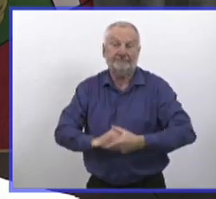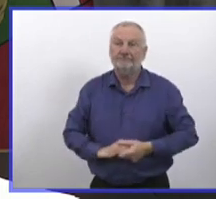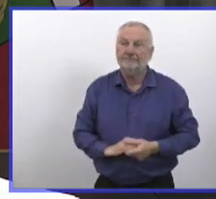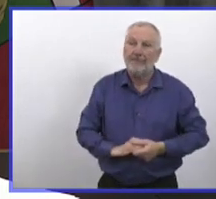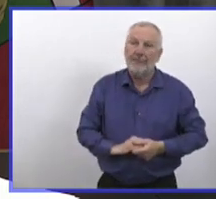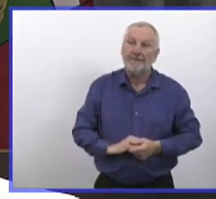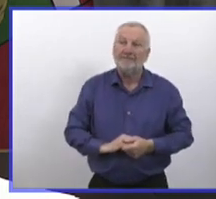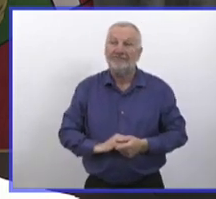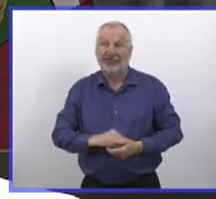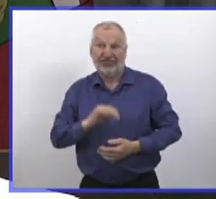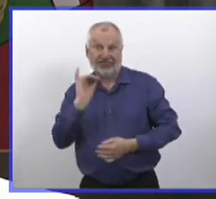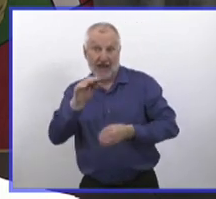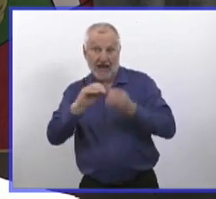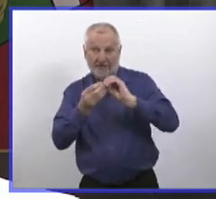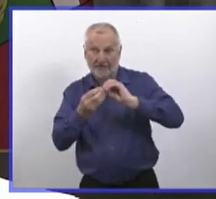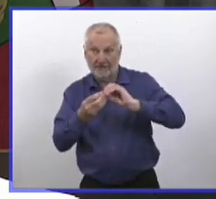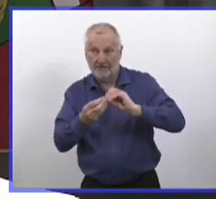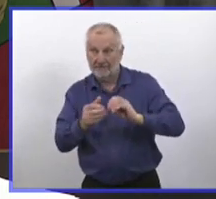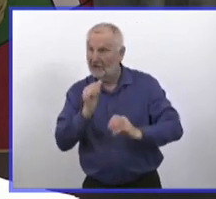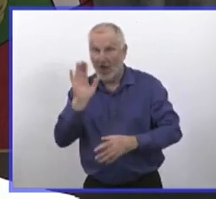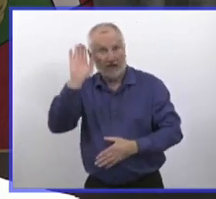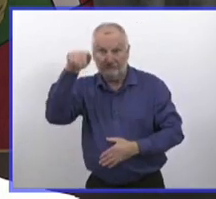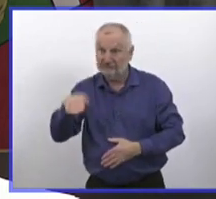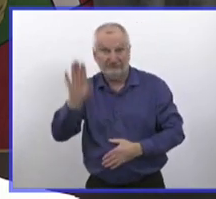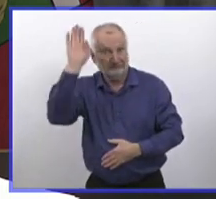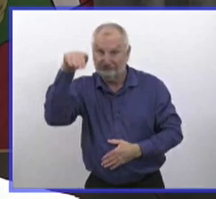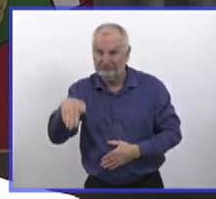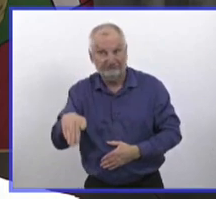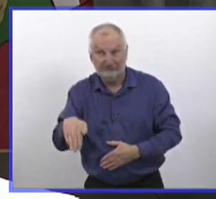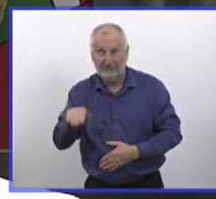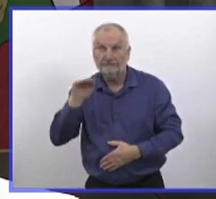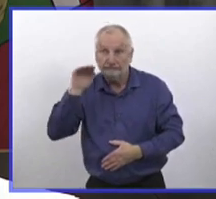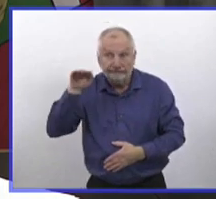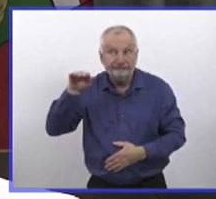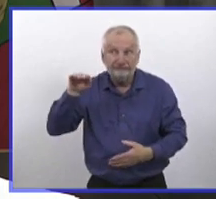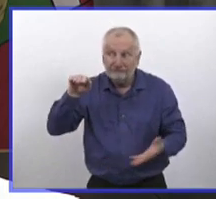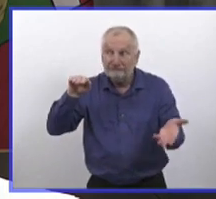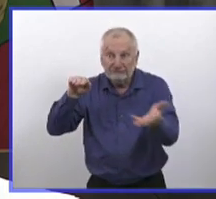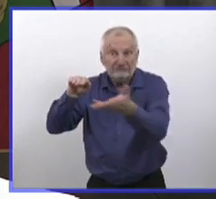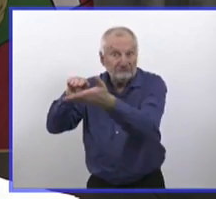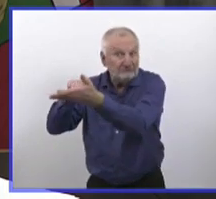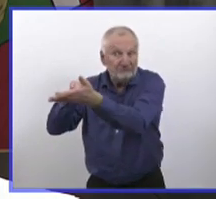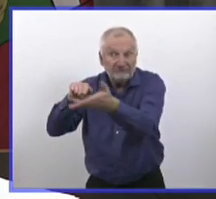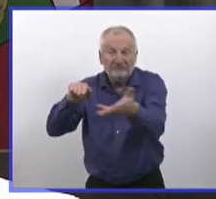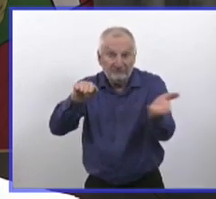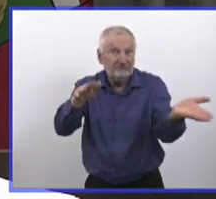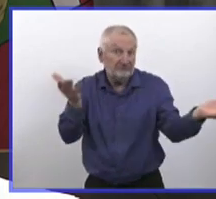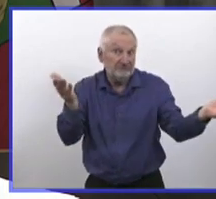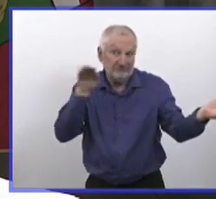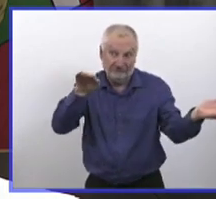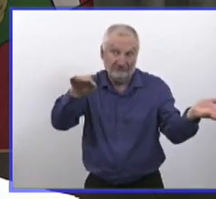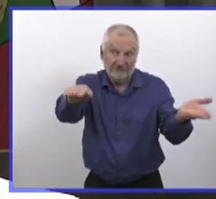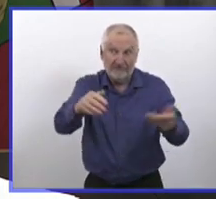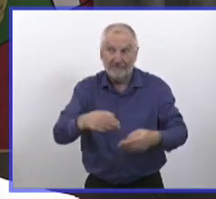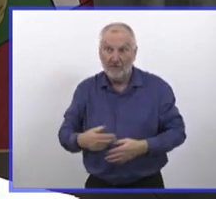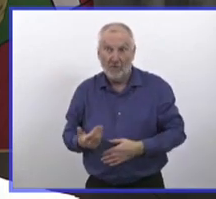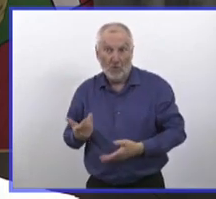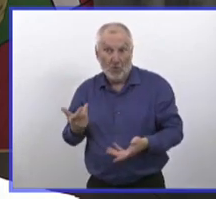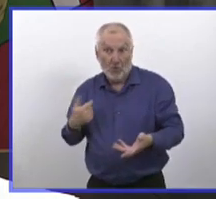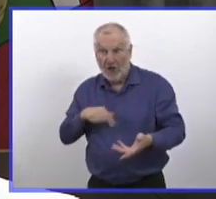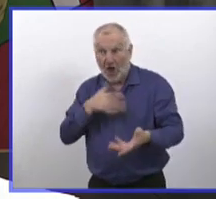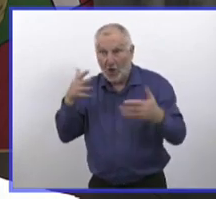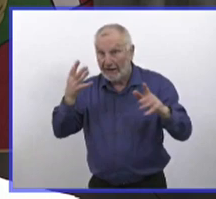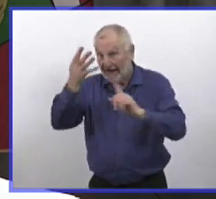period. Obviously, we haven't had the vaccines around for 4 months, But we did have some of those trials